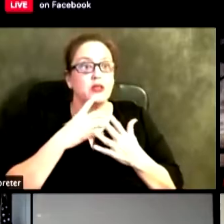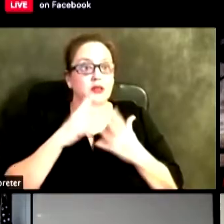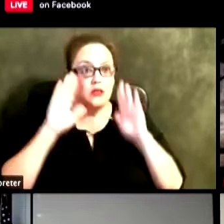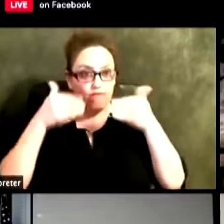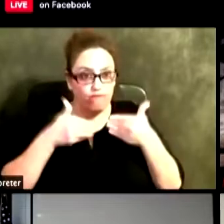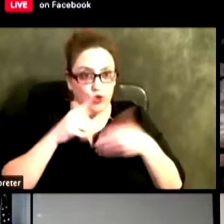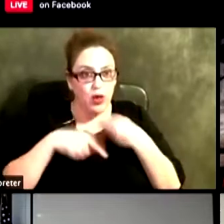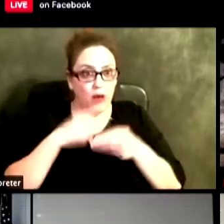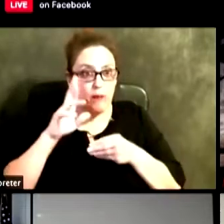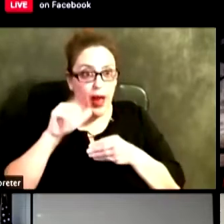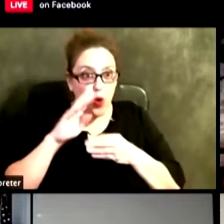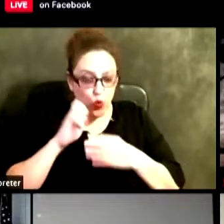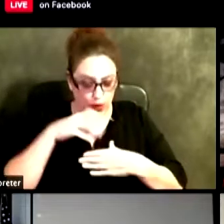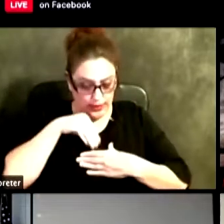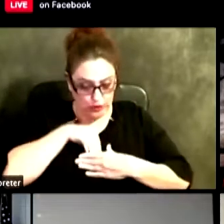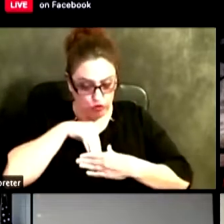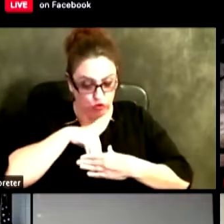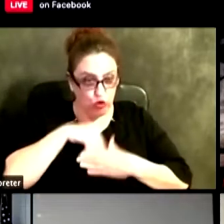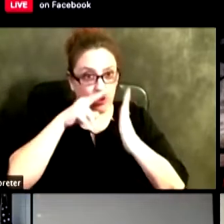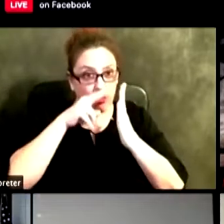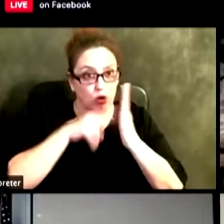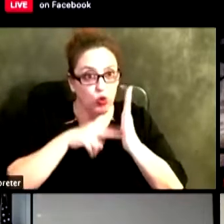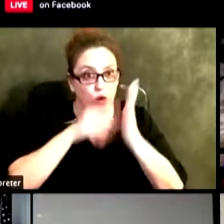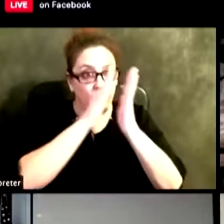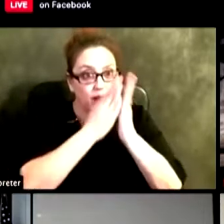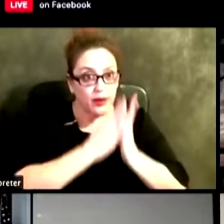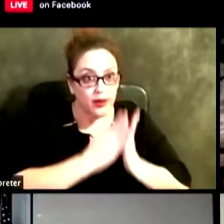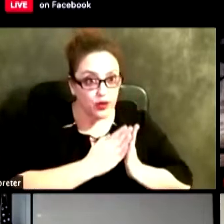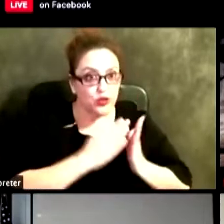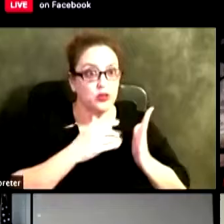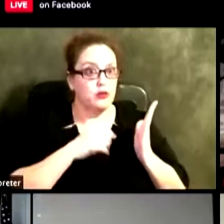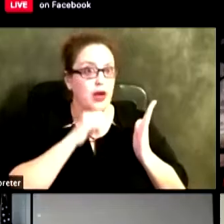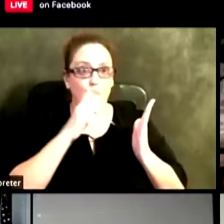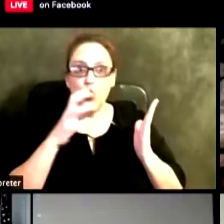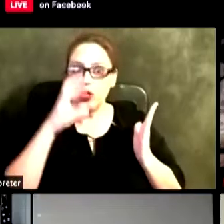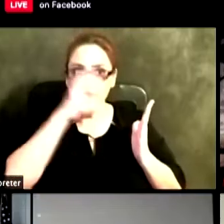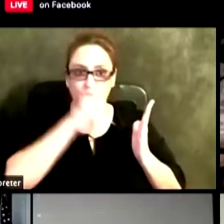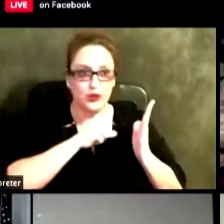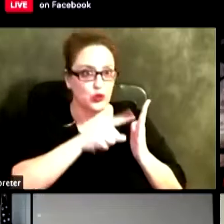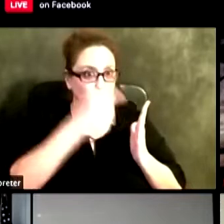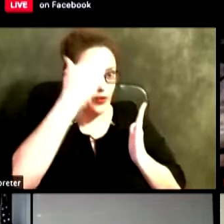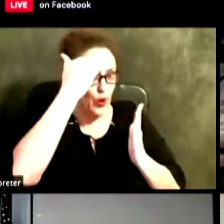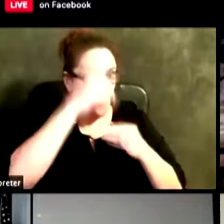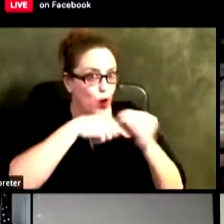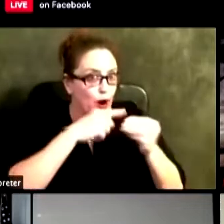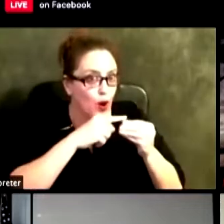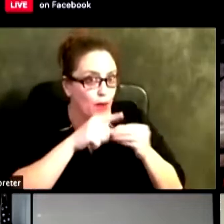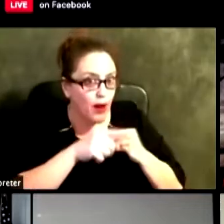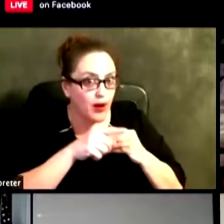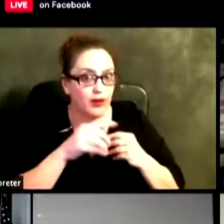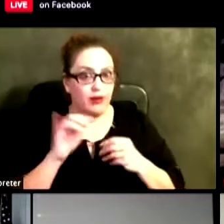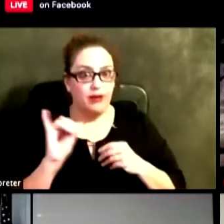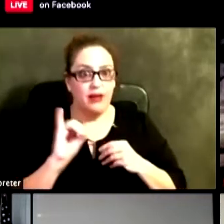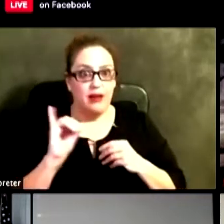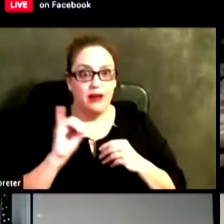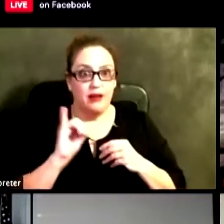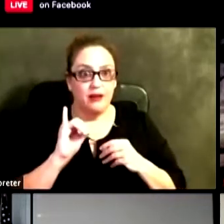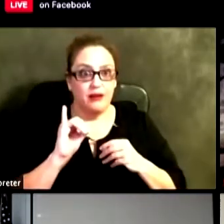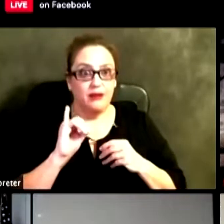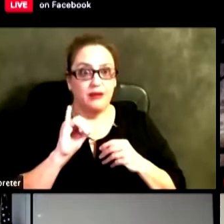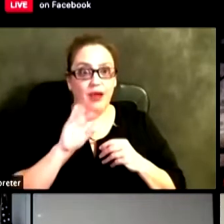read literature that I wouldn't have presumed that they were aware of, like white